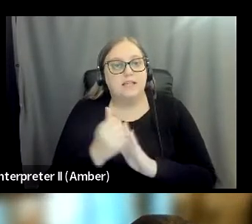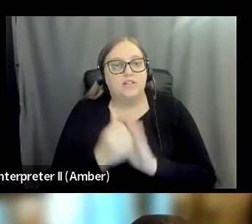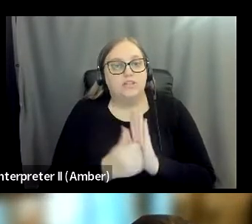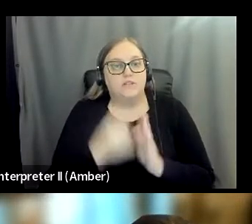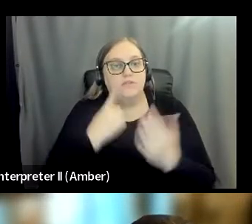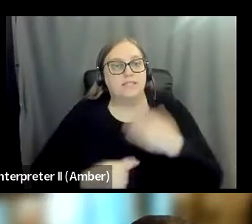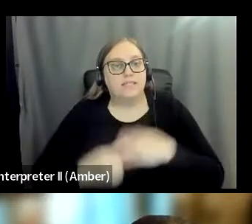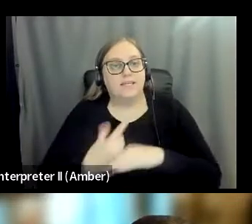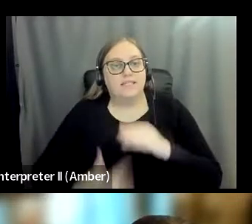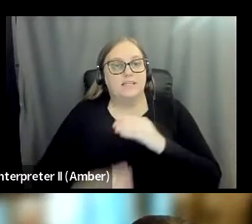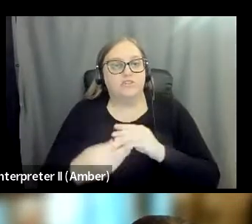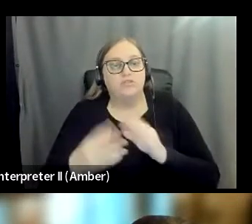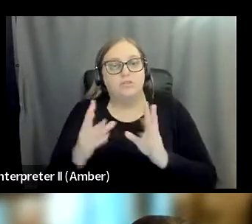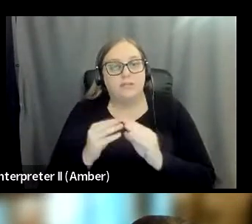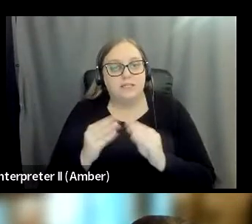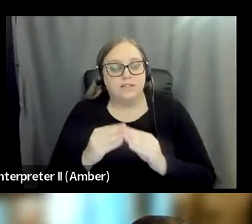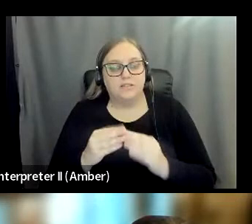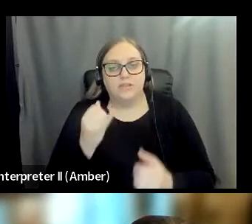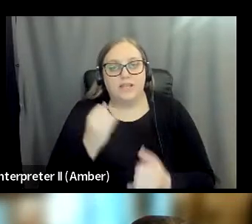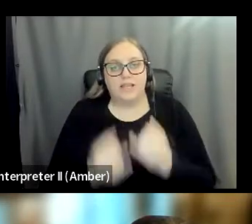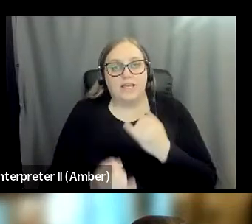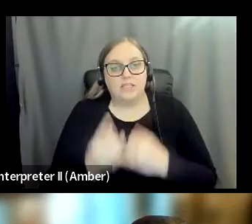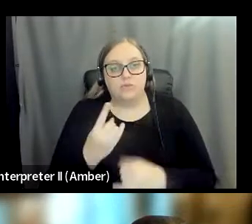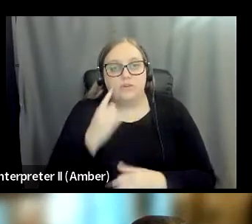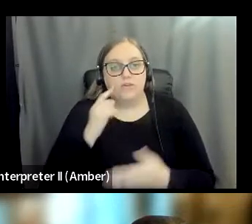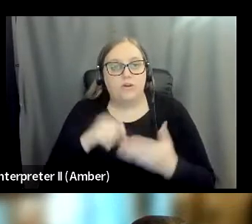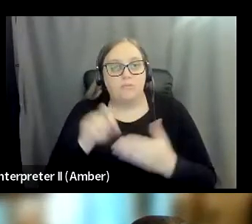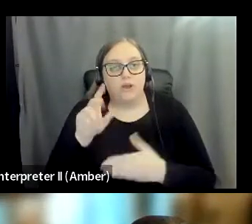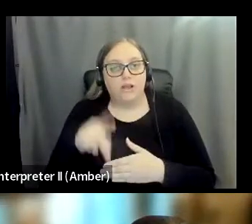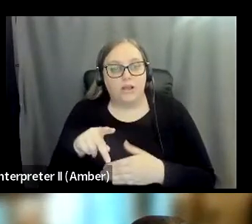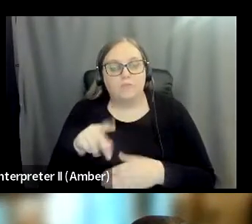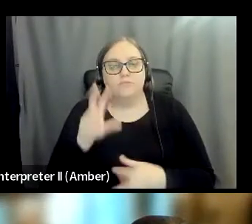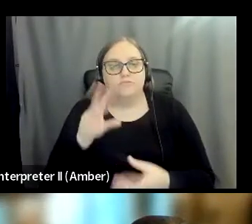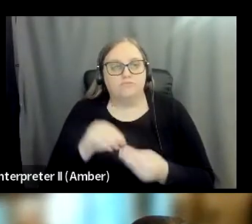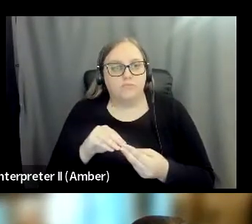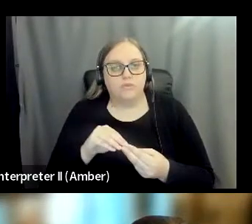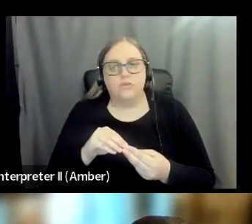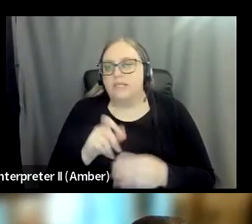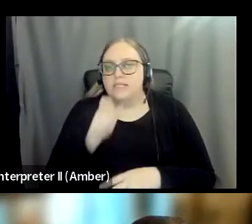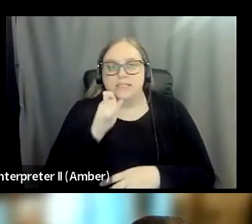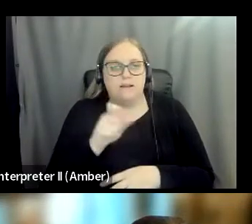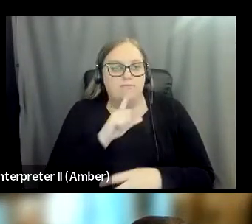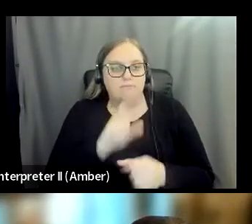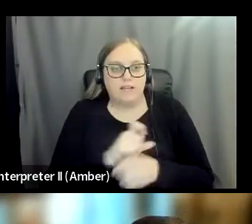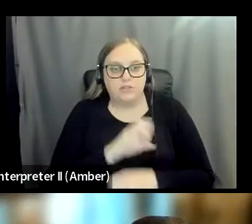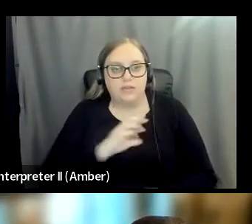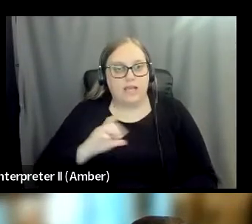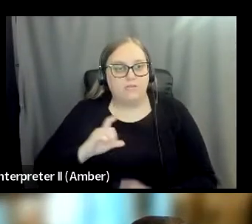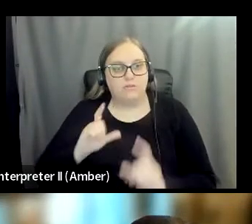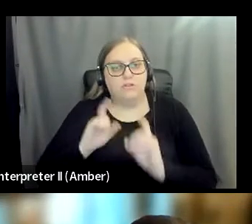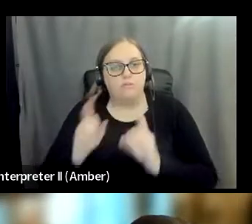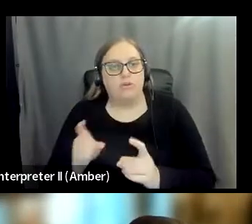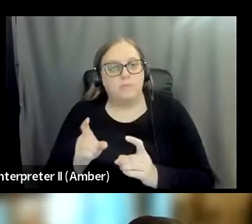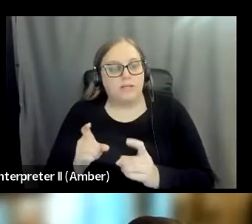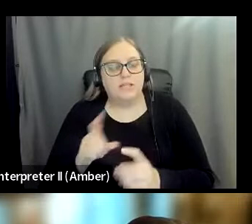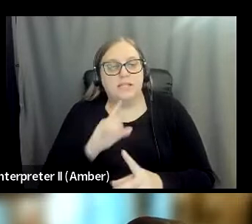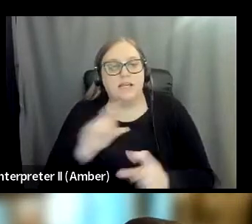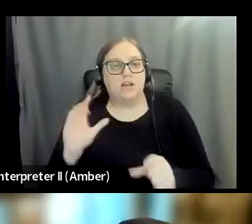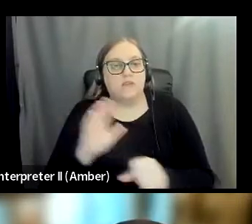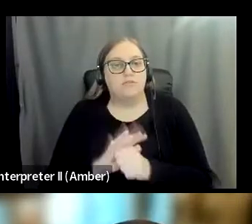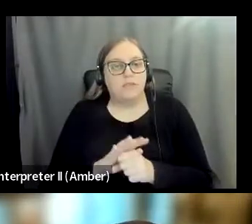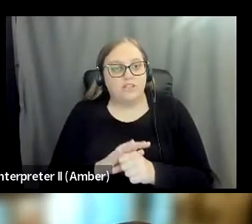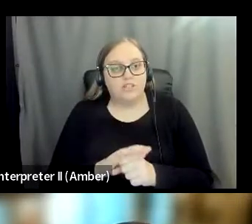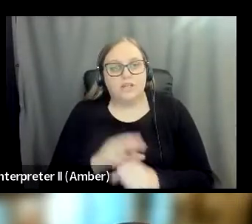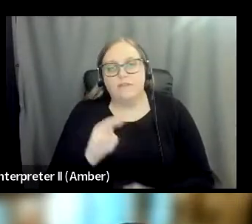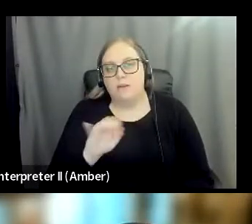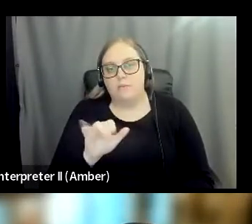meeting. The last measure for markup in the committee of the whole is actually not a council appointment. It is a confirmation of a